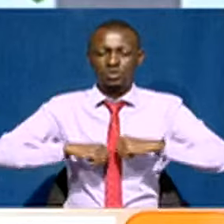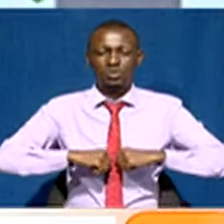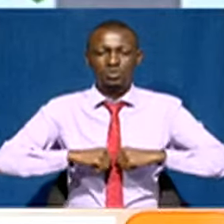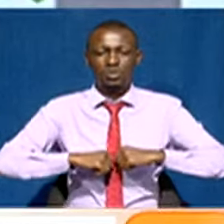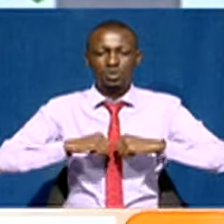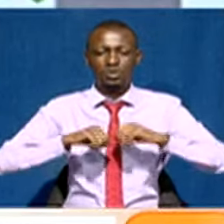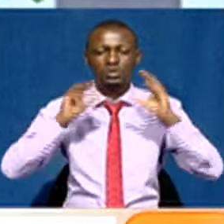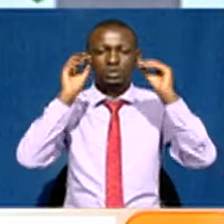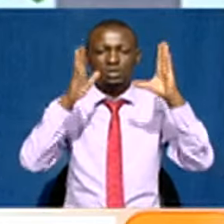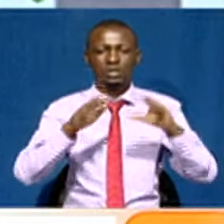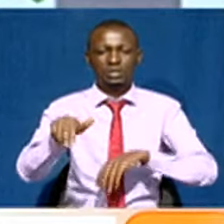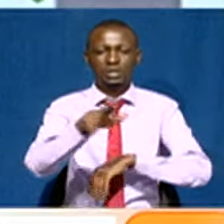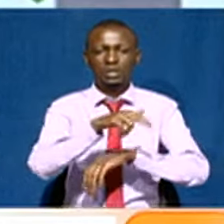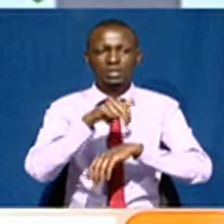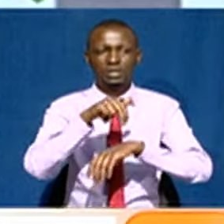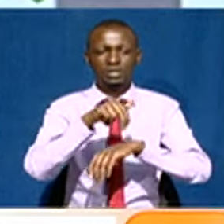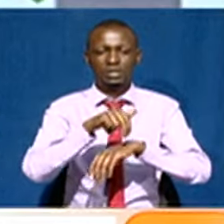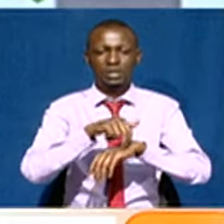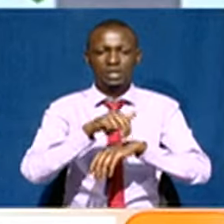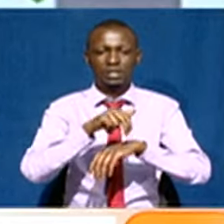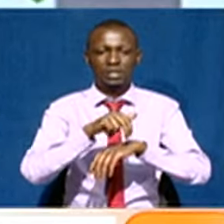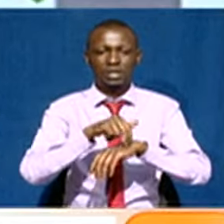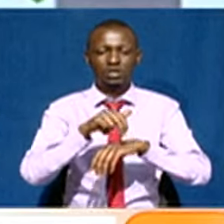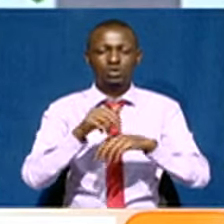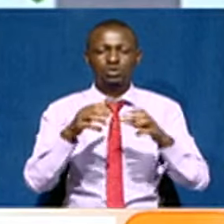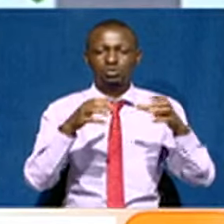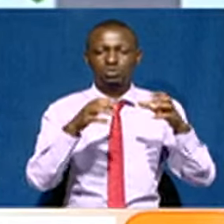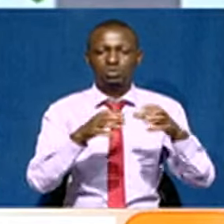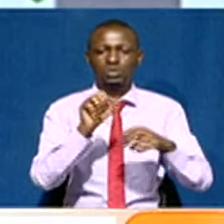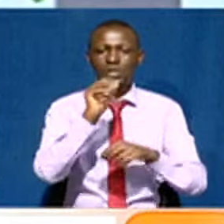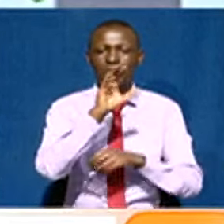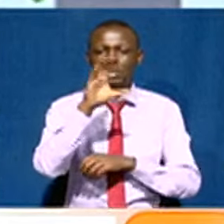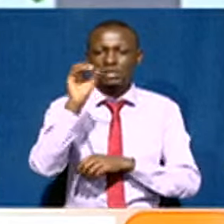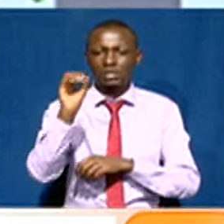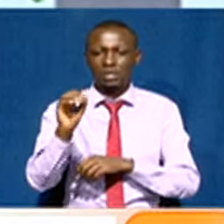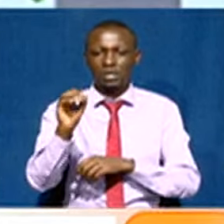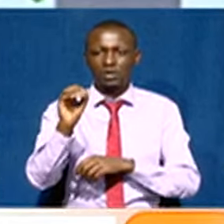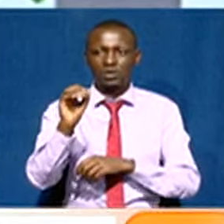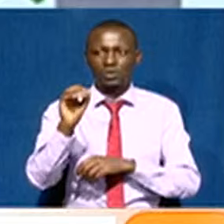the Mwalimu National DT Sacco, on the Sacco movement that he